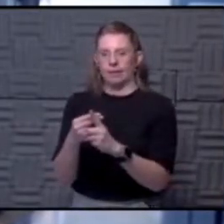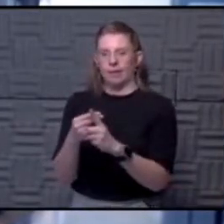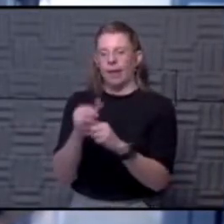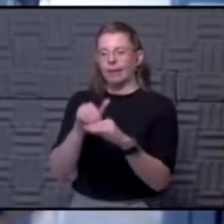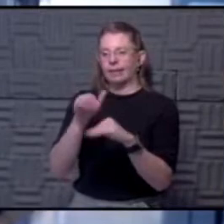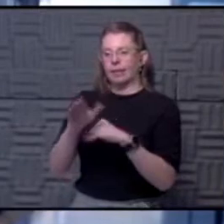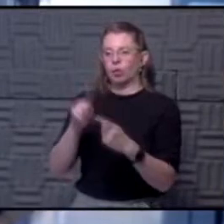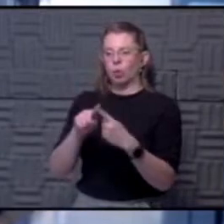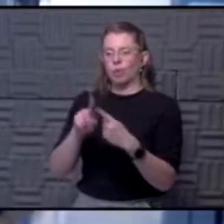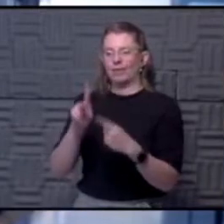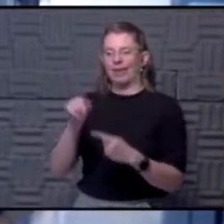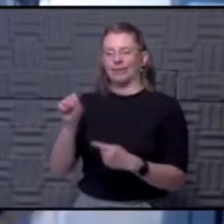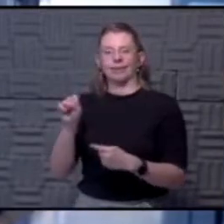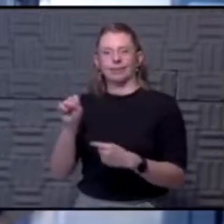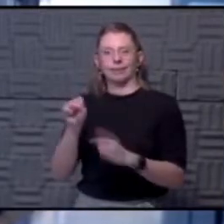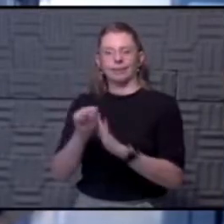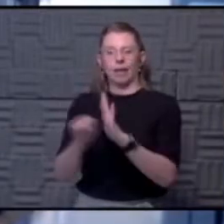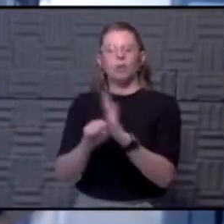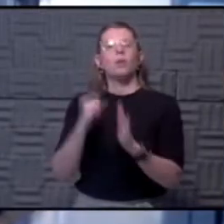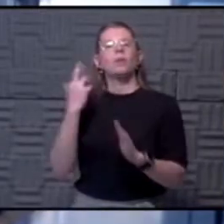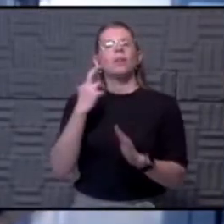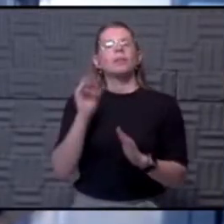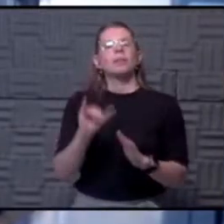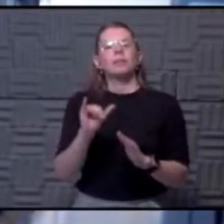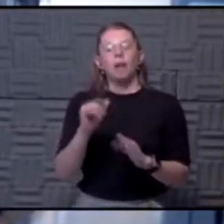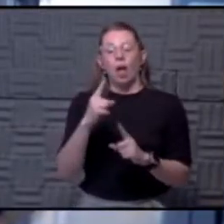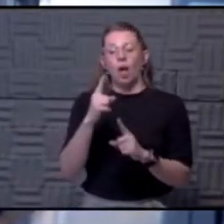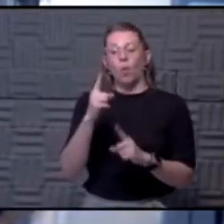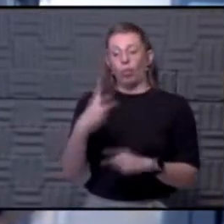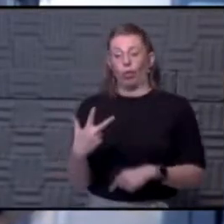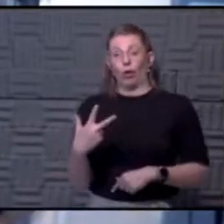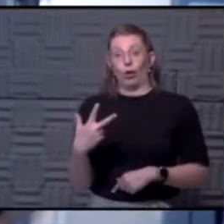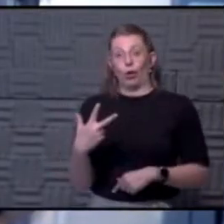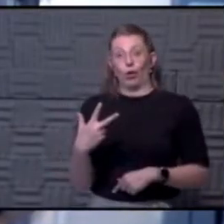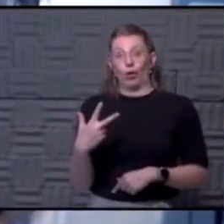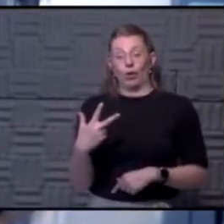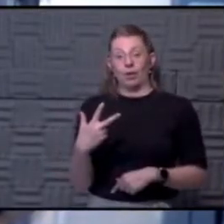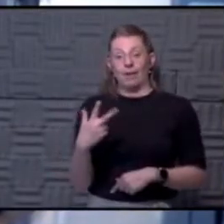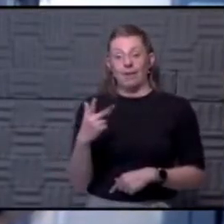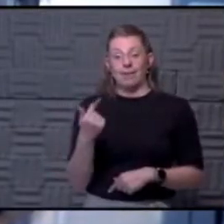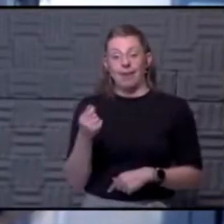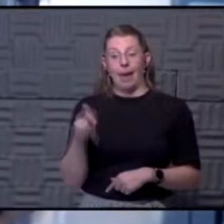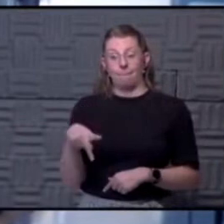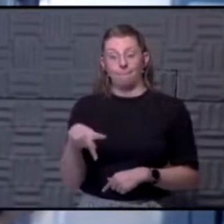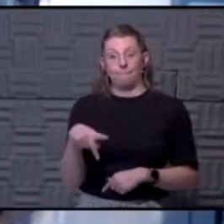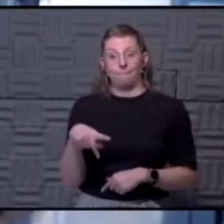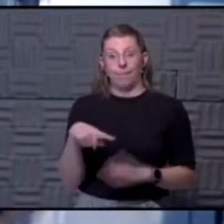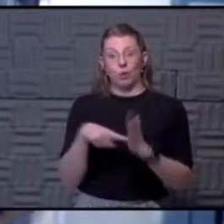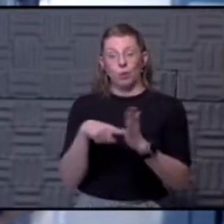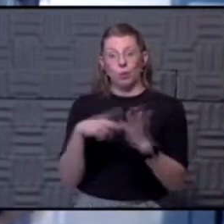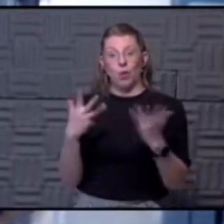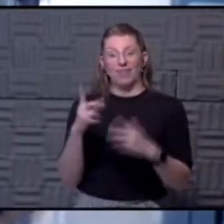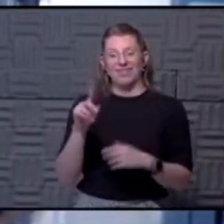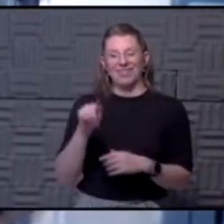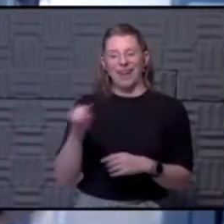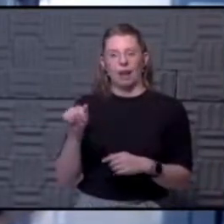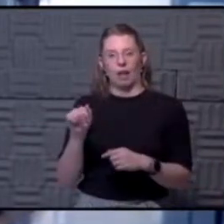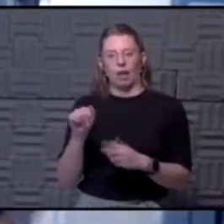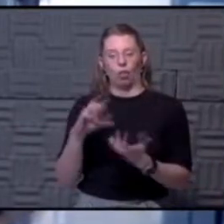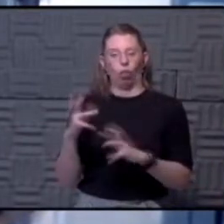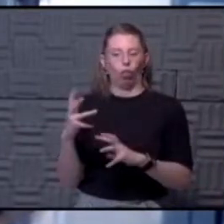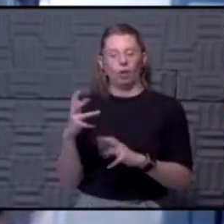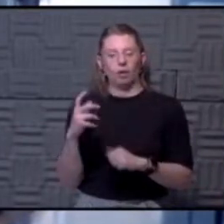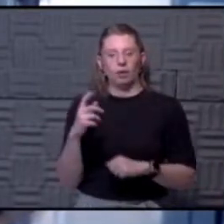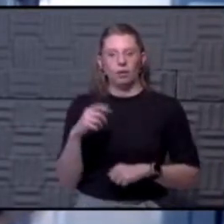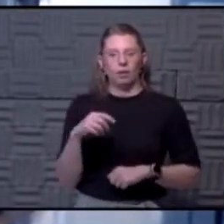to the state of Kansas. And we have found out that about a third of the gap is due to data glitches and HL7